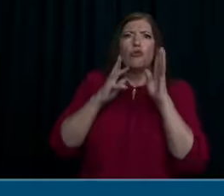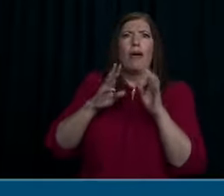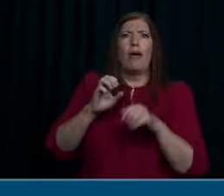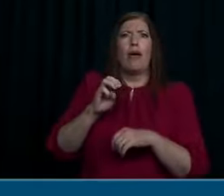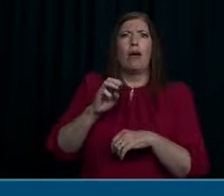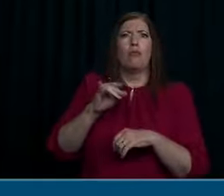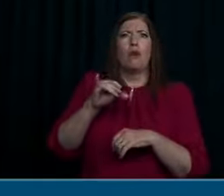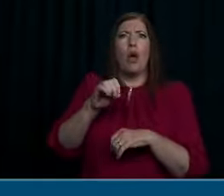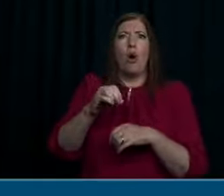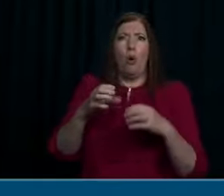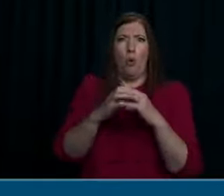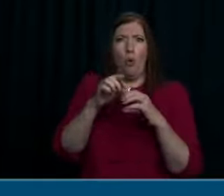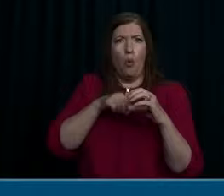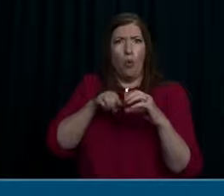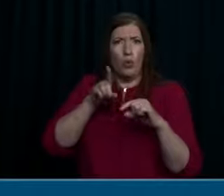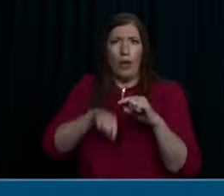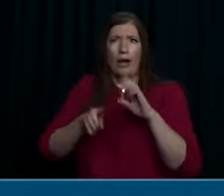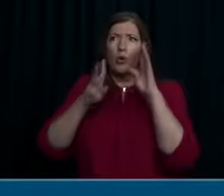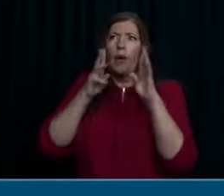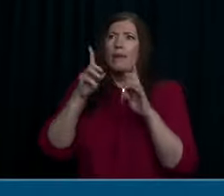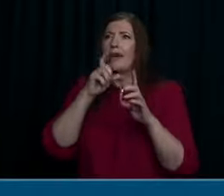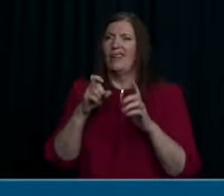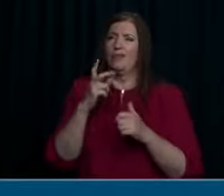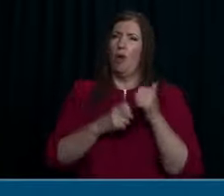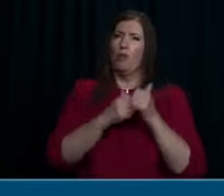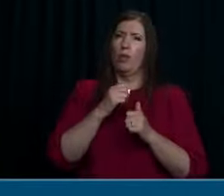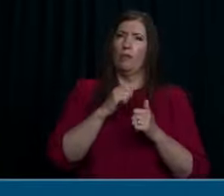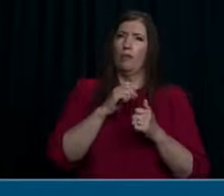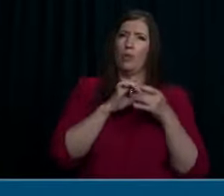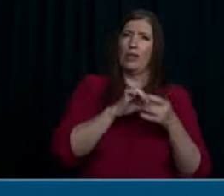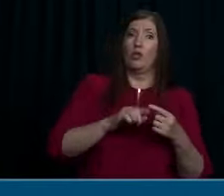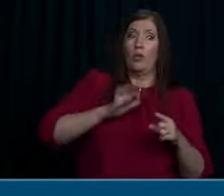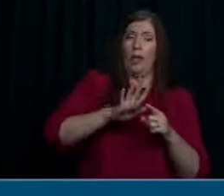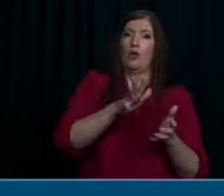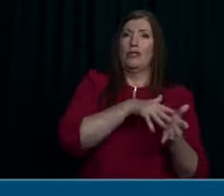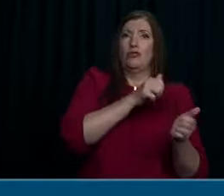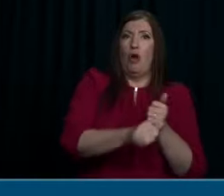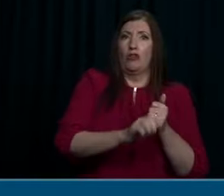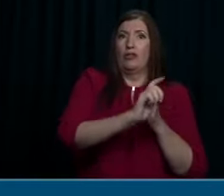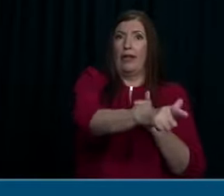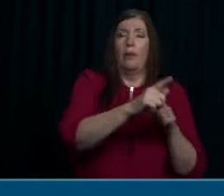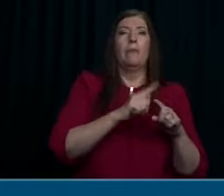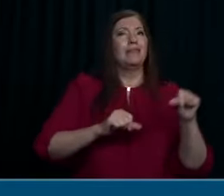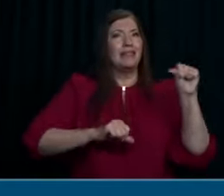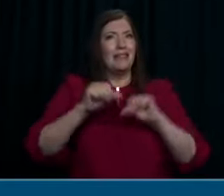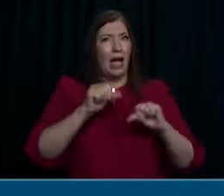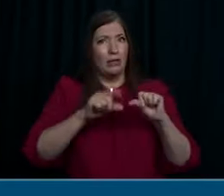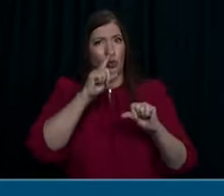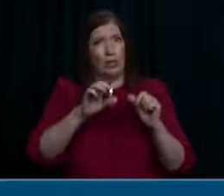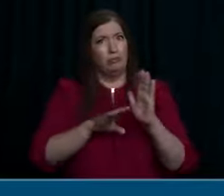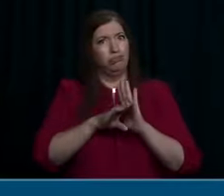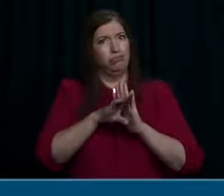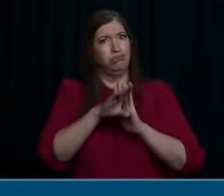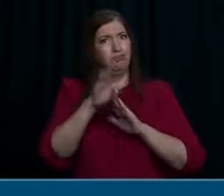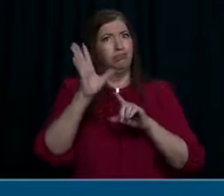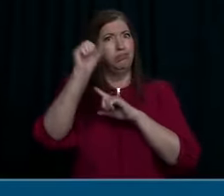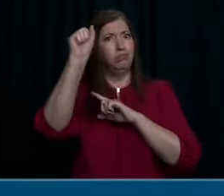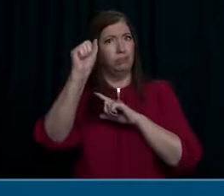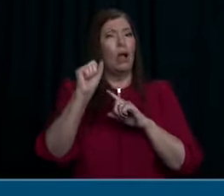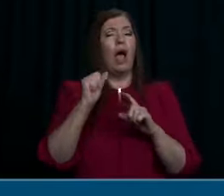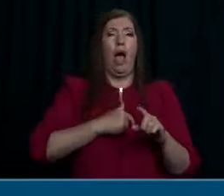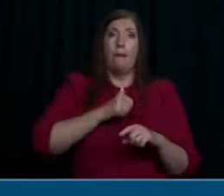embryos because there's issues of their destruction along the way. Right. Science has come a long way. I'm not